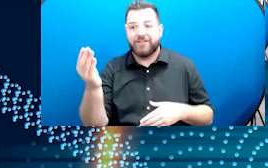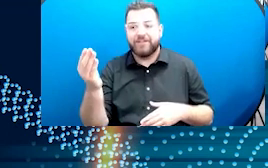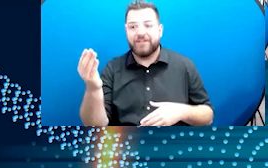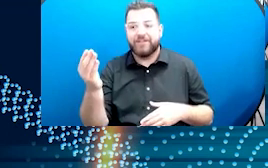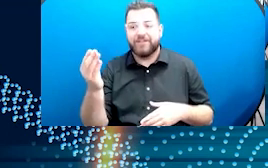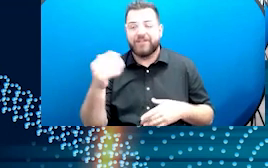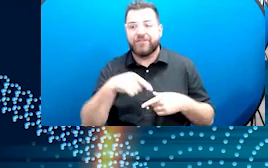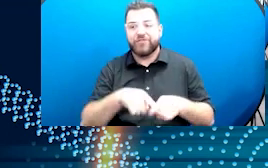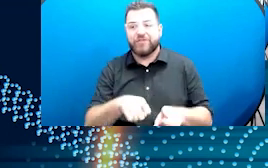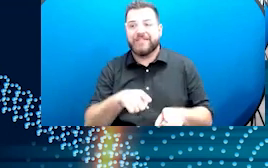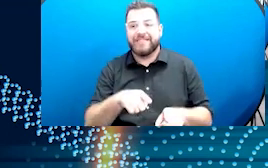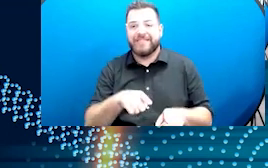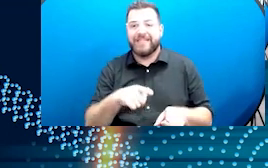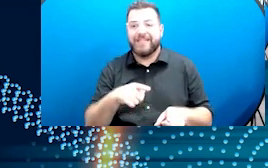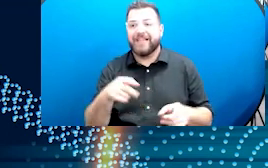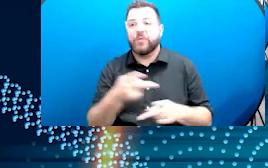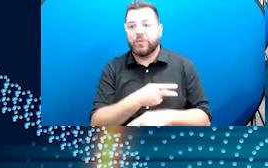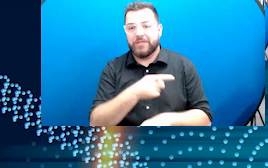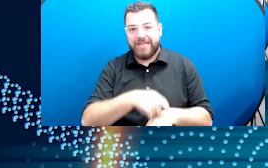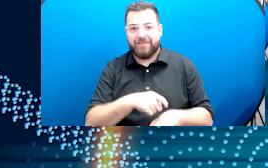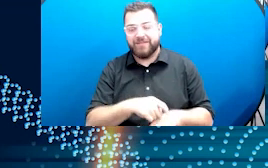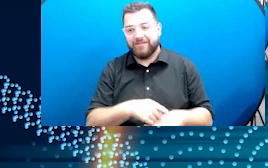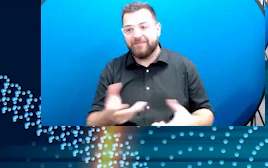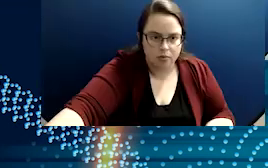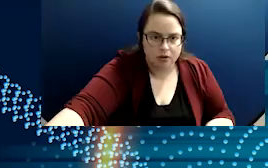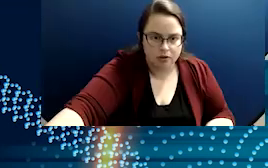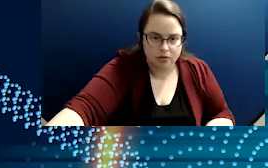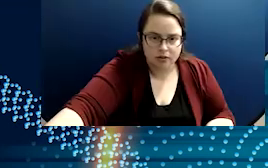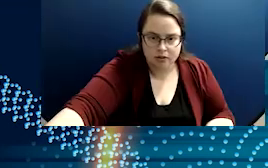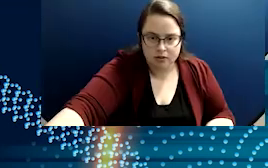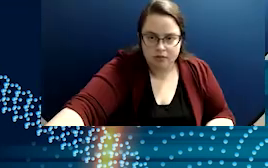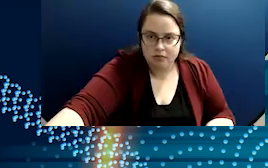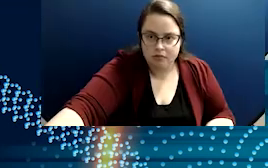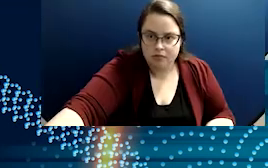times, times when it's very, very busy. And